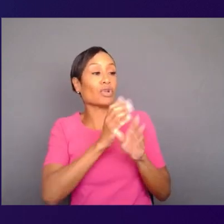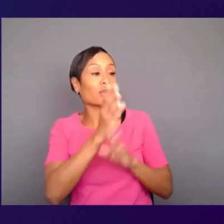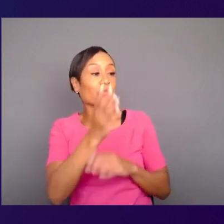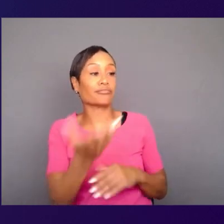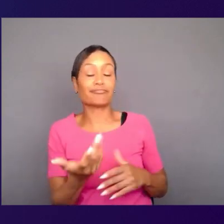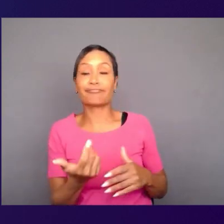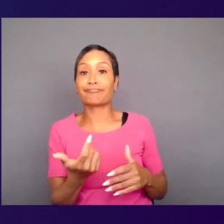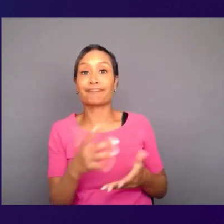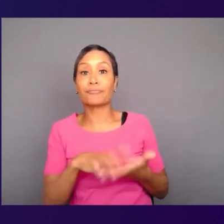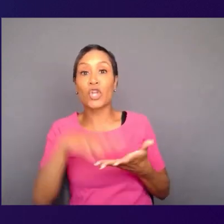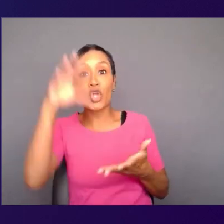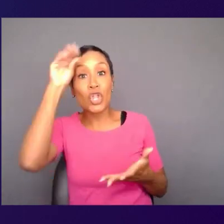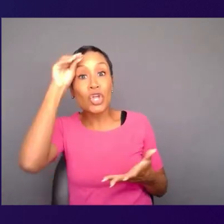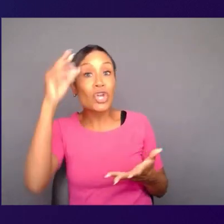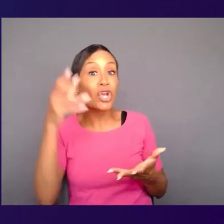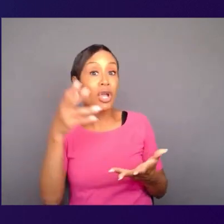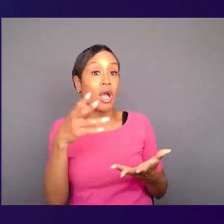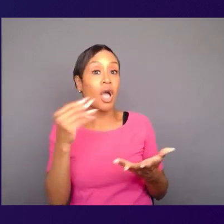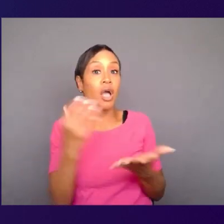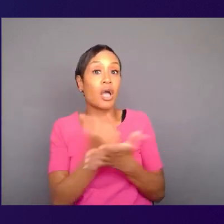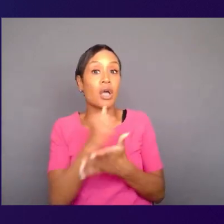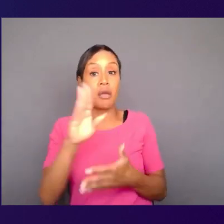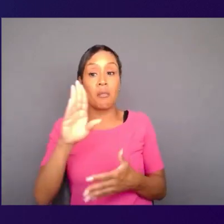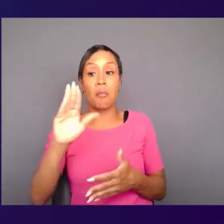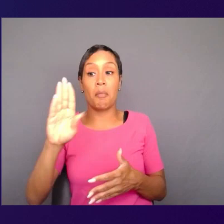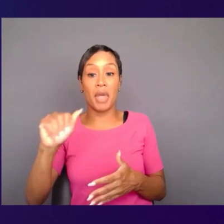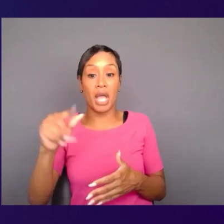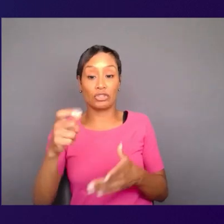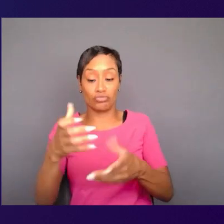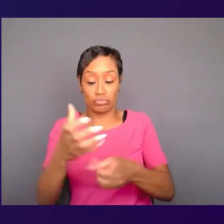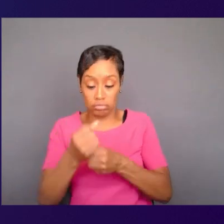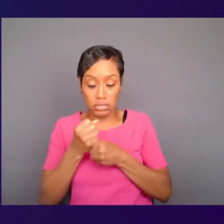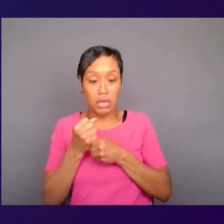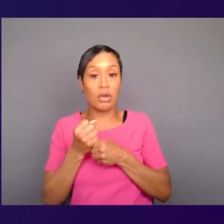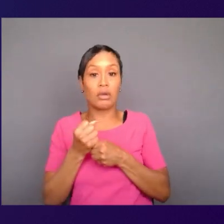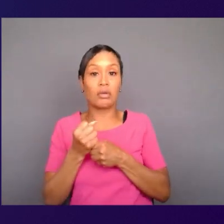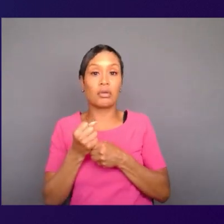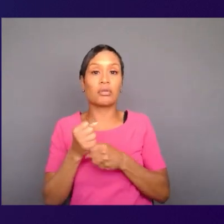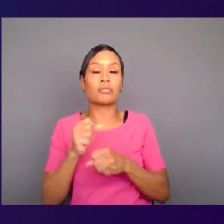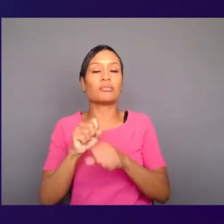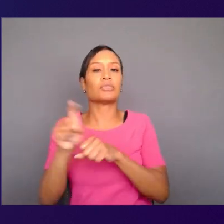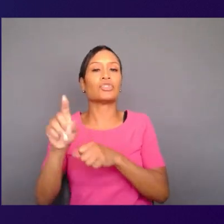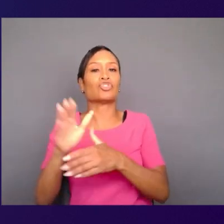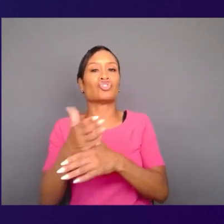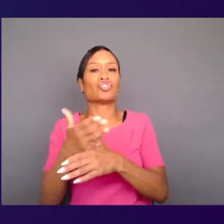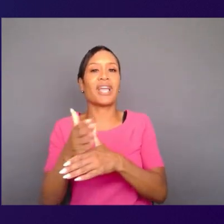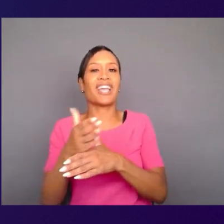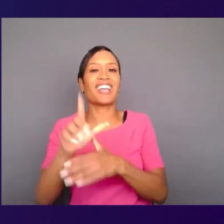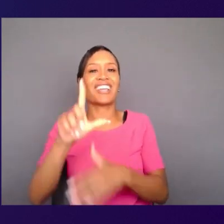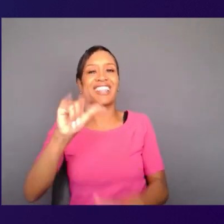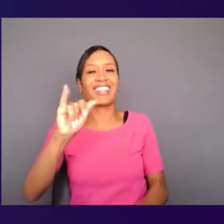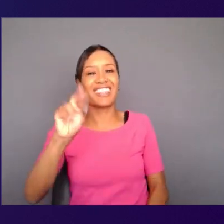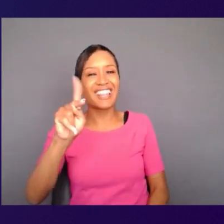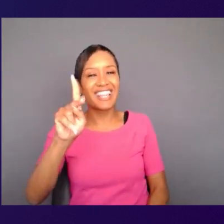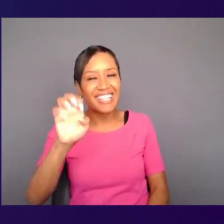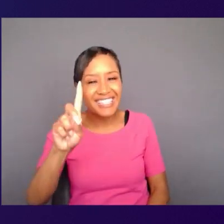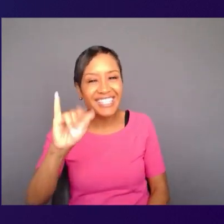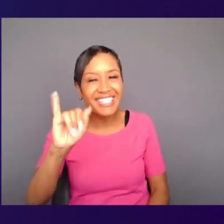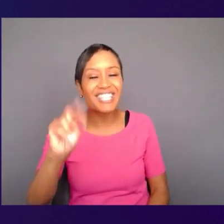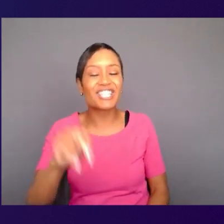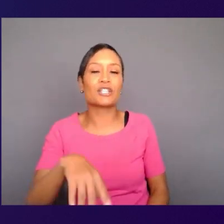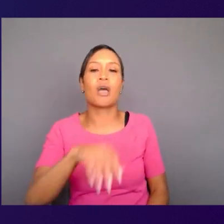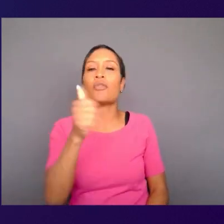it's a chance to then, once the badge is issued, you have the ability to share it. You can share that on LinkedIn. You can share it on other social media